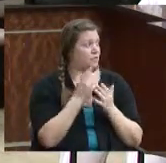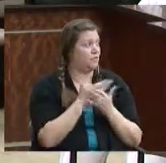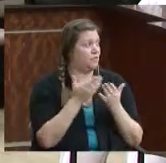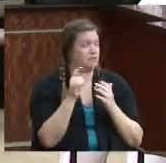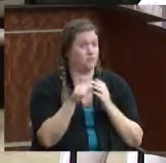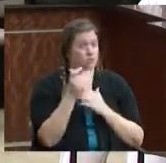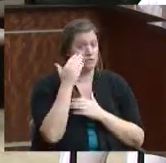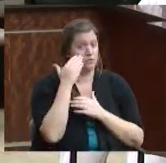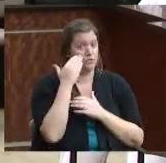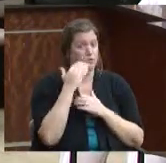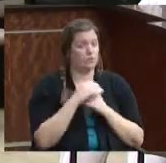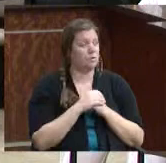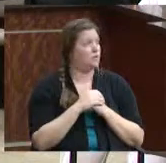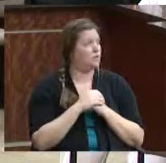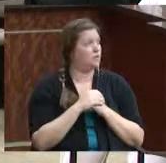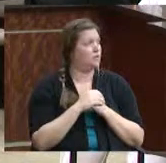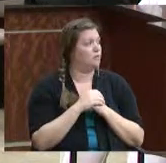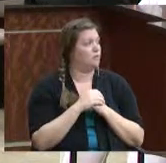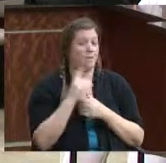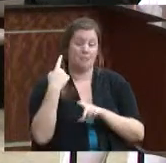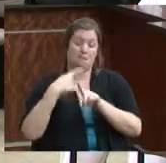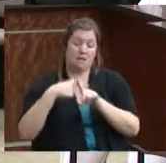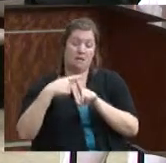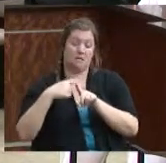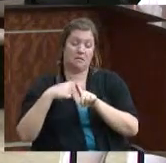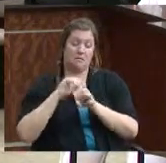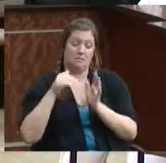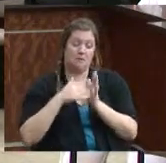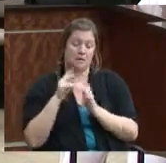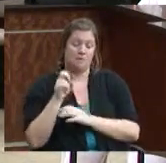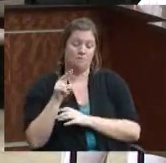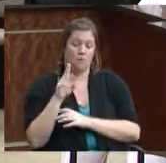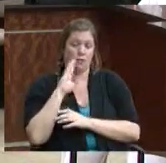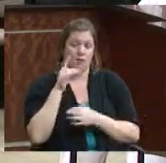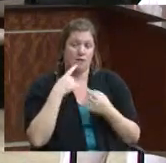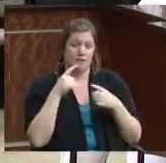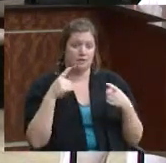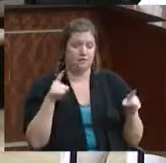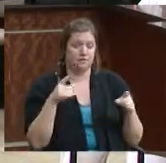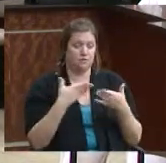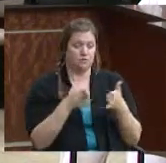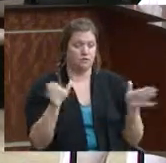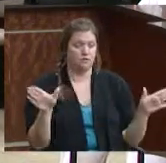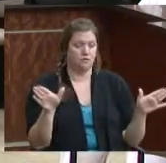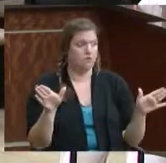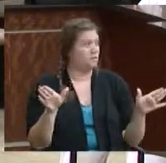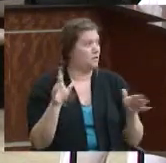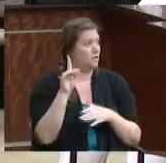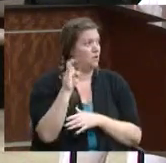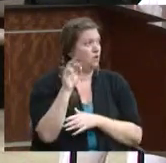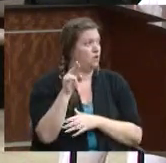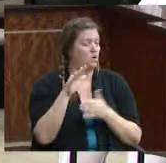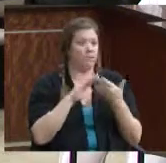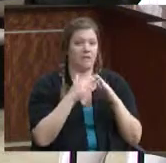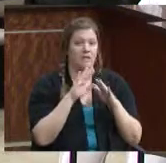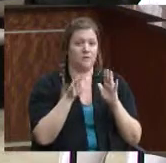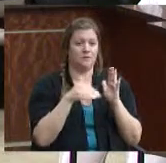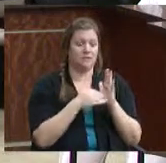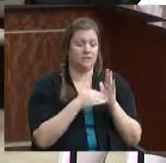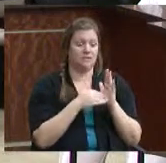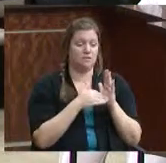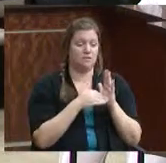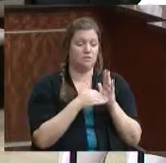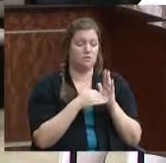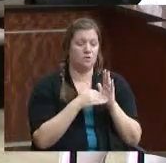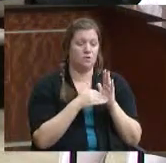should need to know. On the upside, mid-November, we will soon be announcing the grand opening of the Laurel Town Center. Construction's